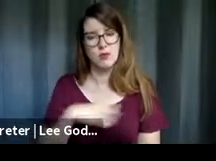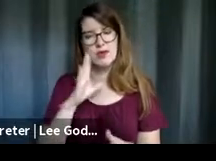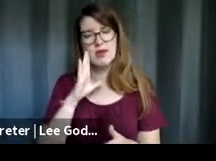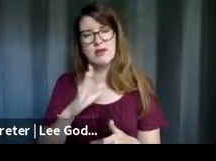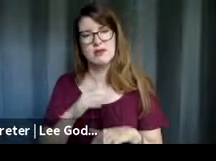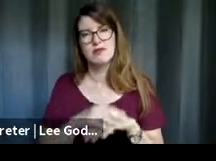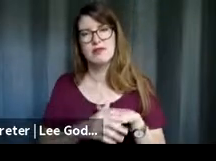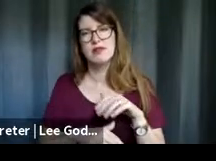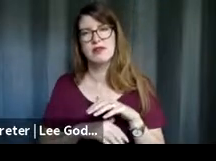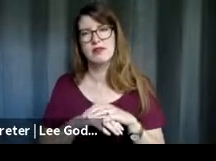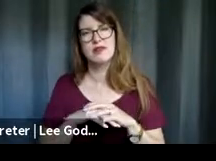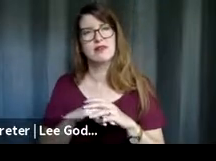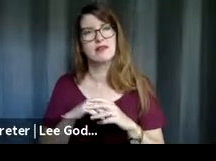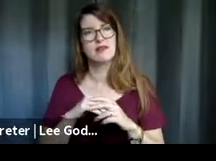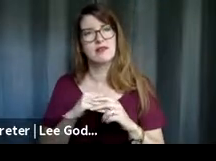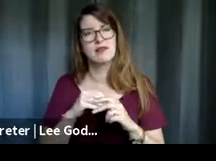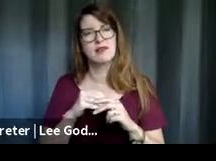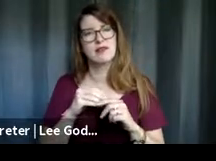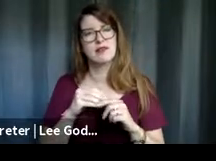I will